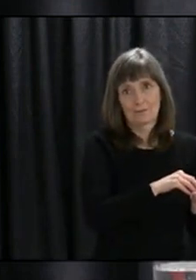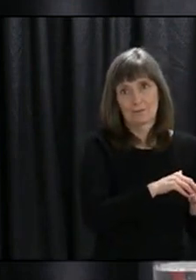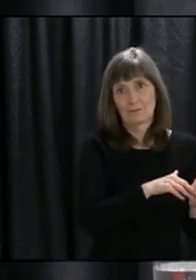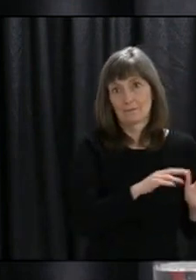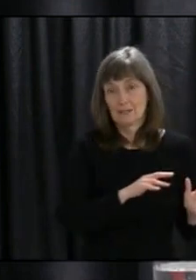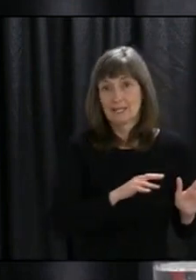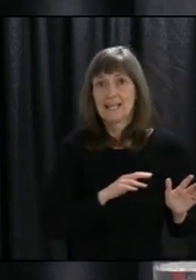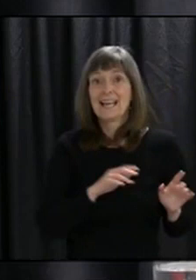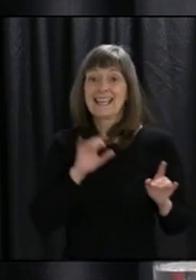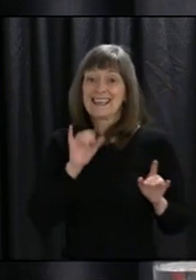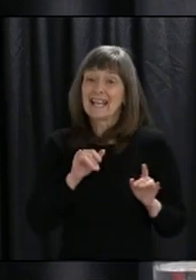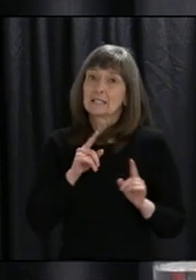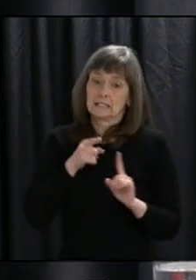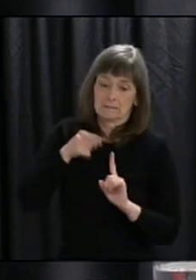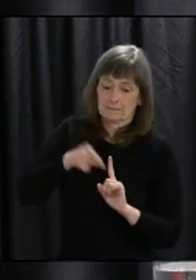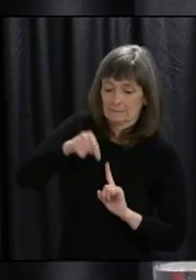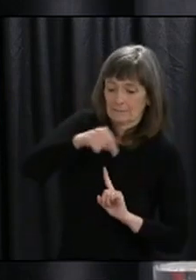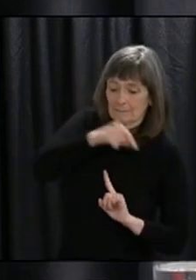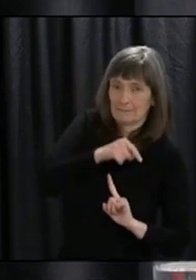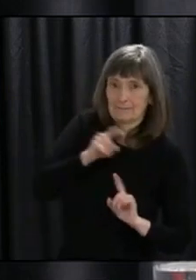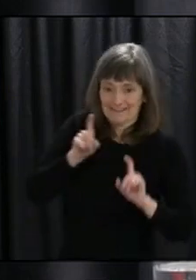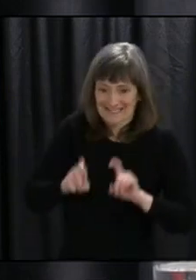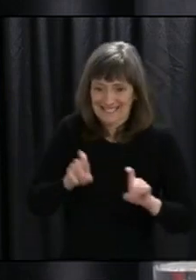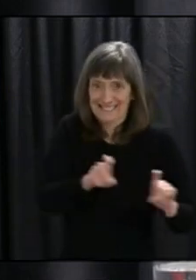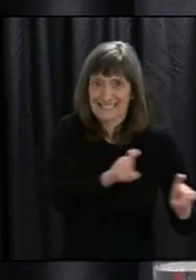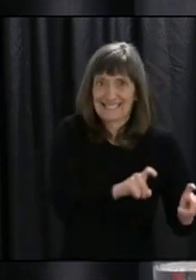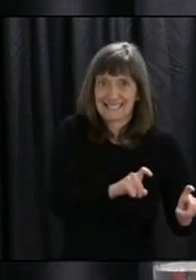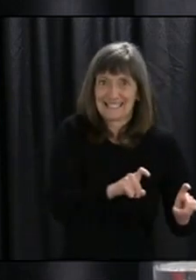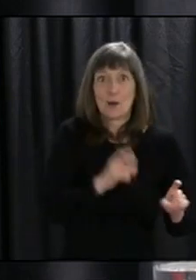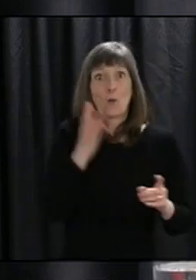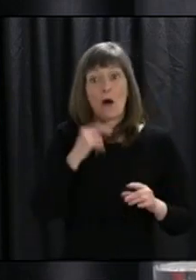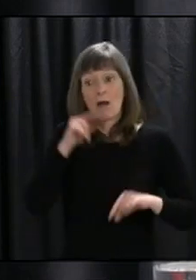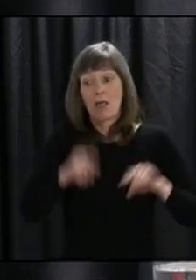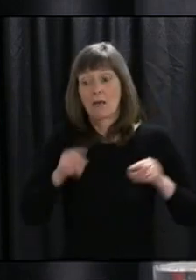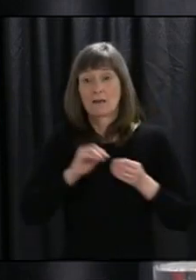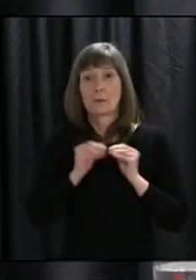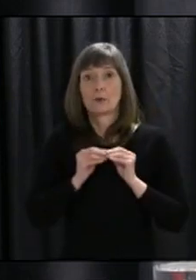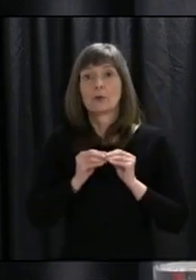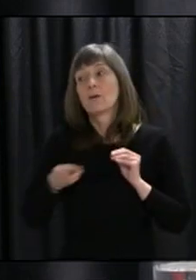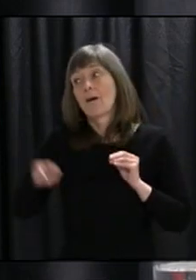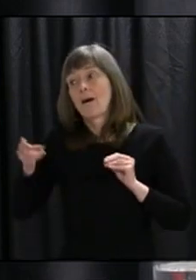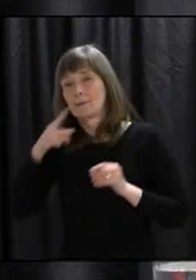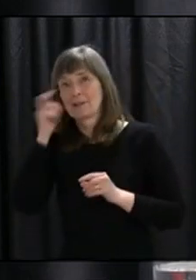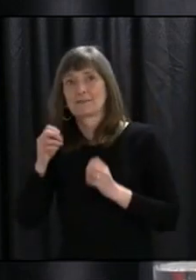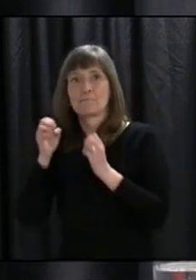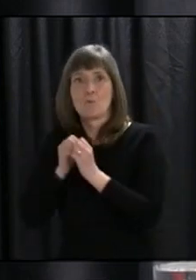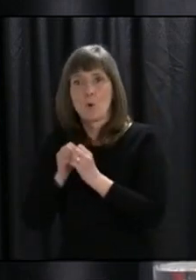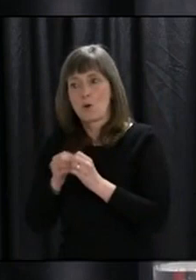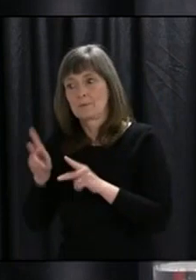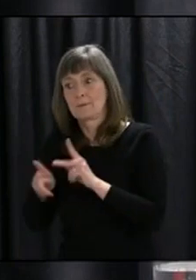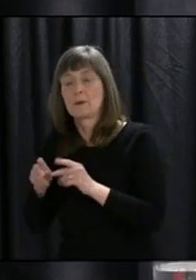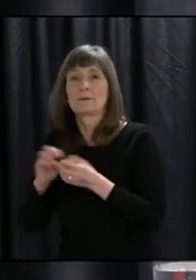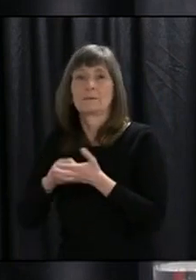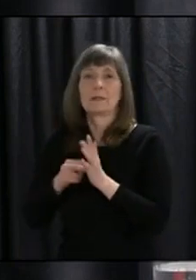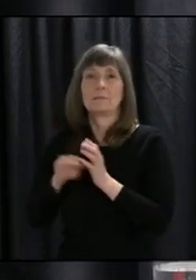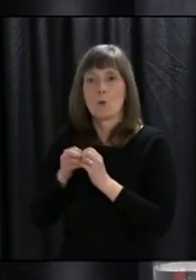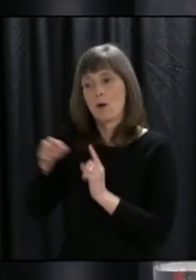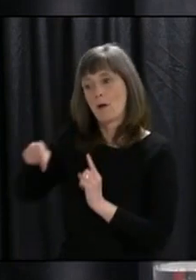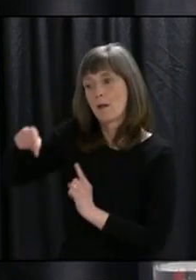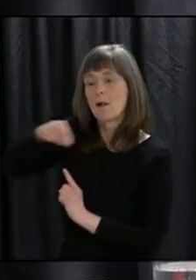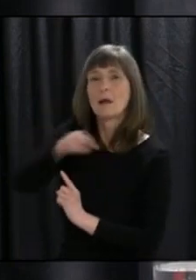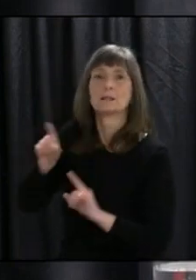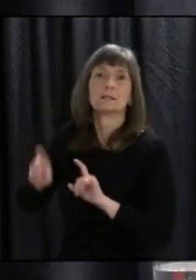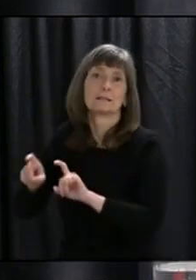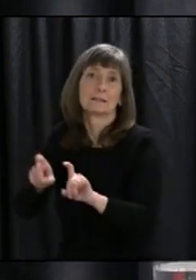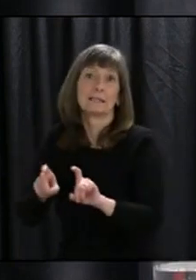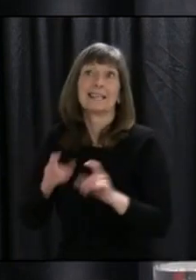focused contact trace testing, and that's why you see the variations. I think with the change in criteria around